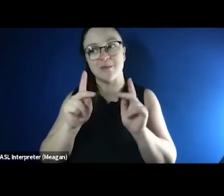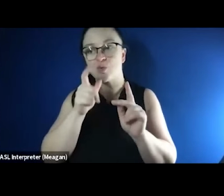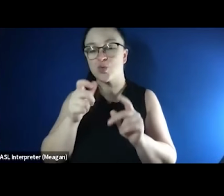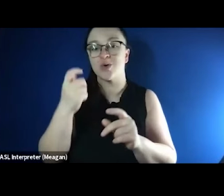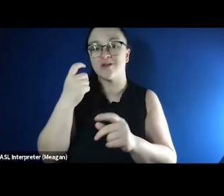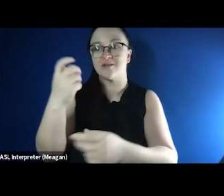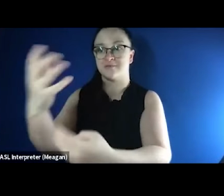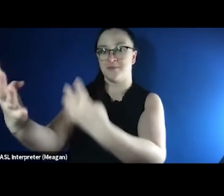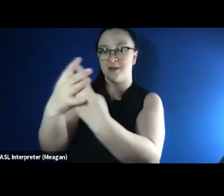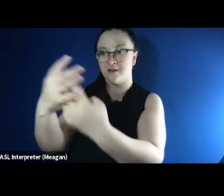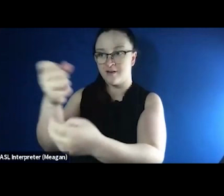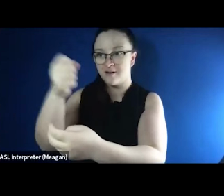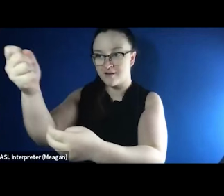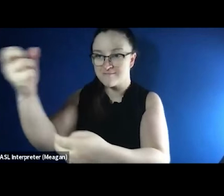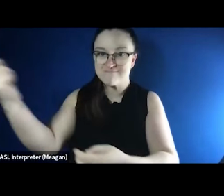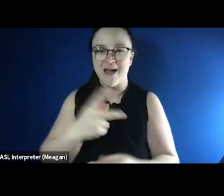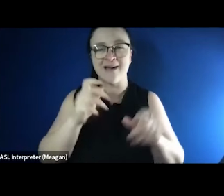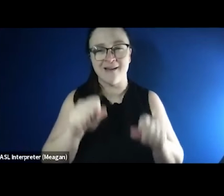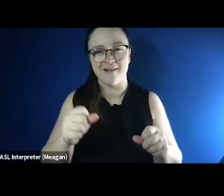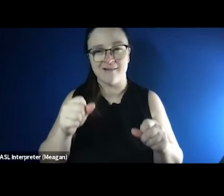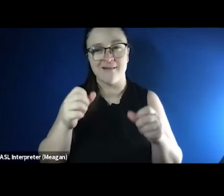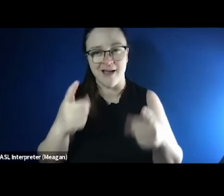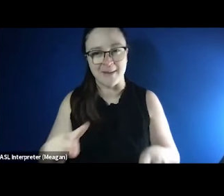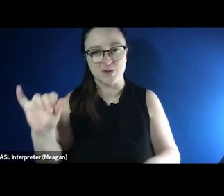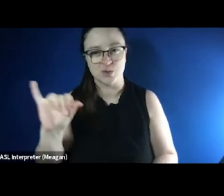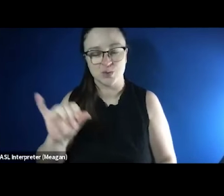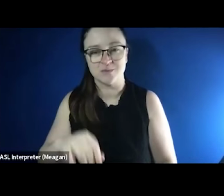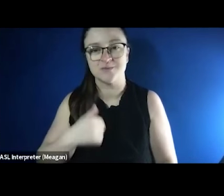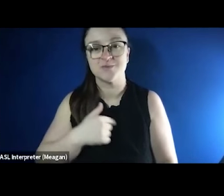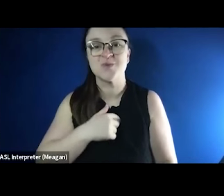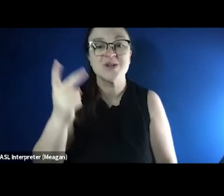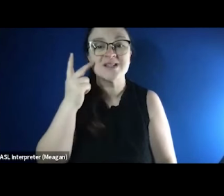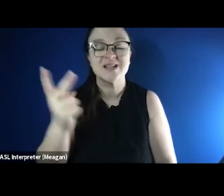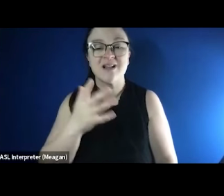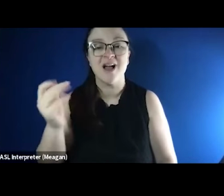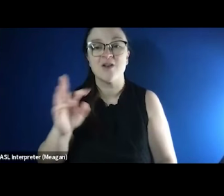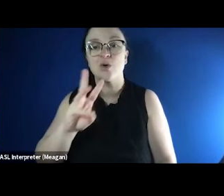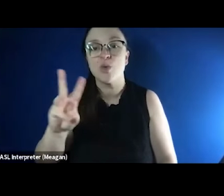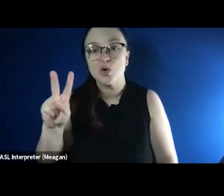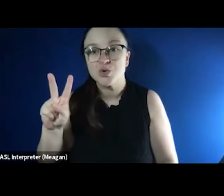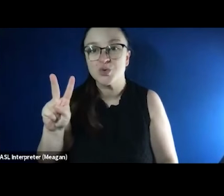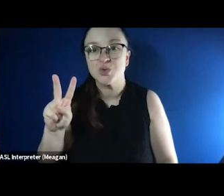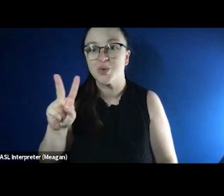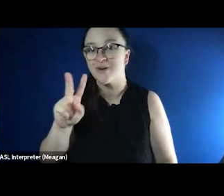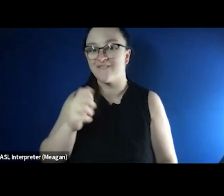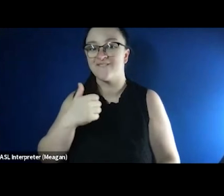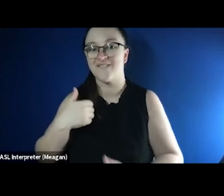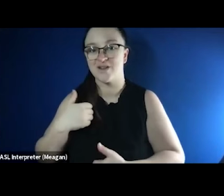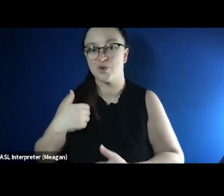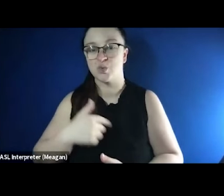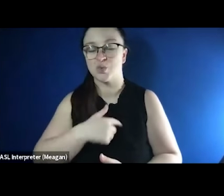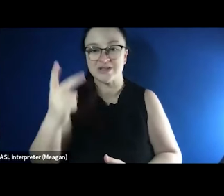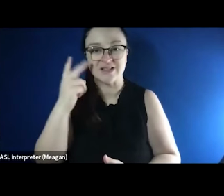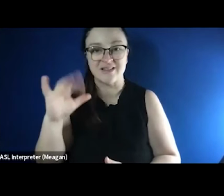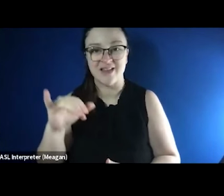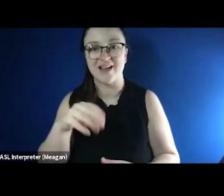fewer and fewer World War II vets, we are seeing an increase in our Desert Storm and Desert Shield veterans